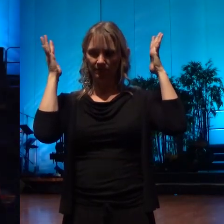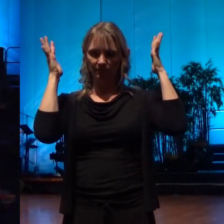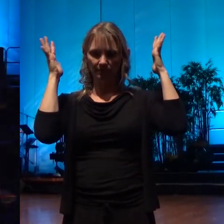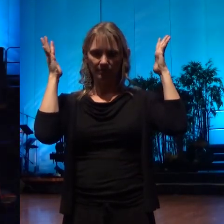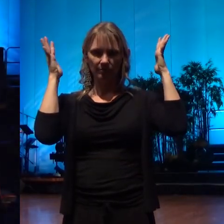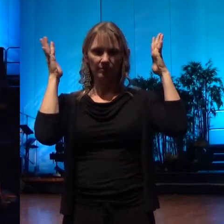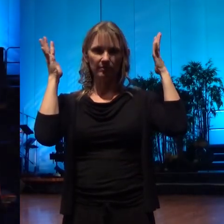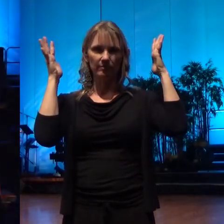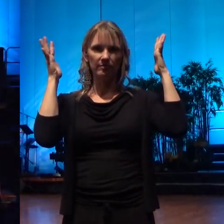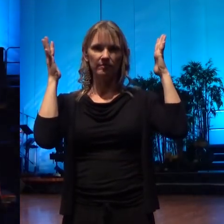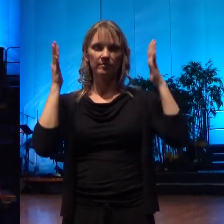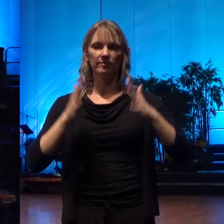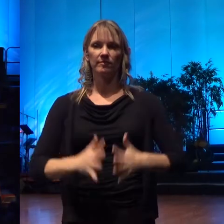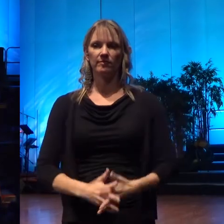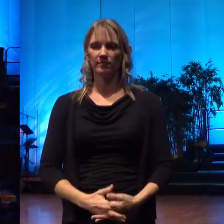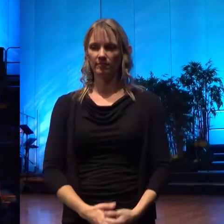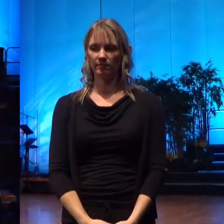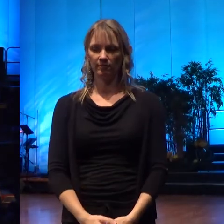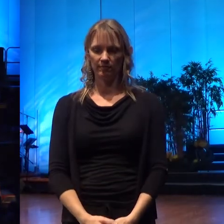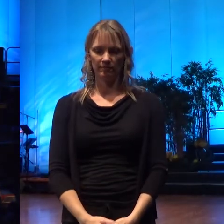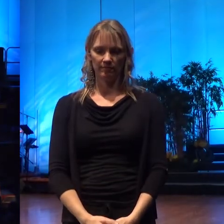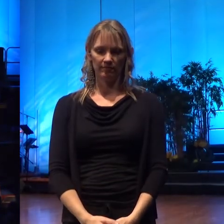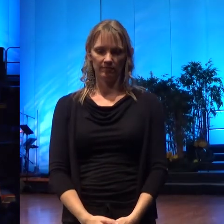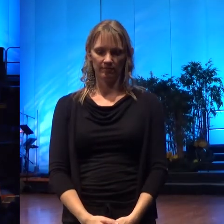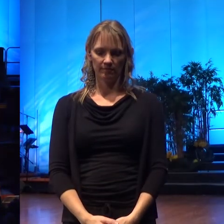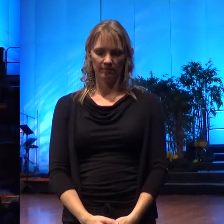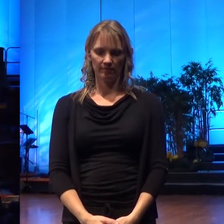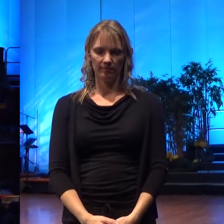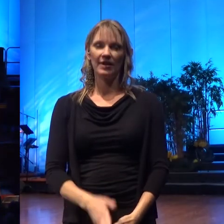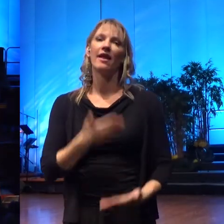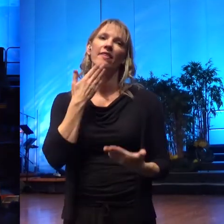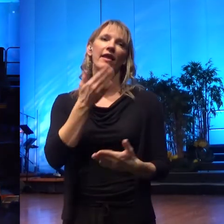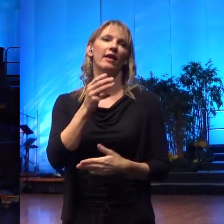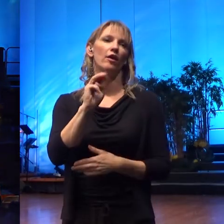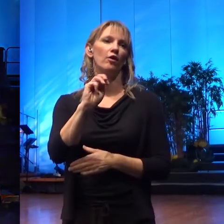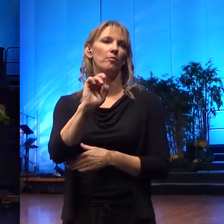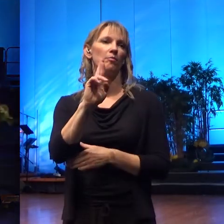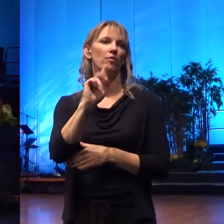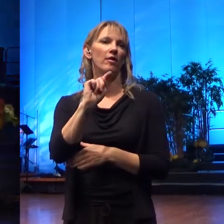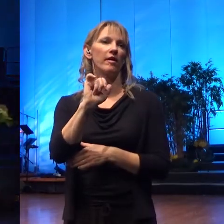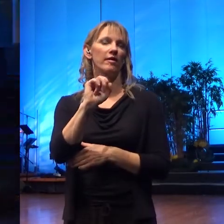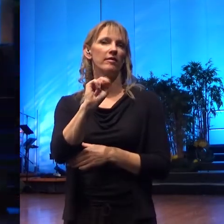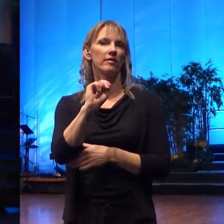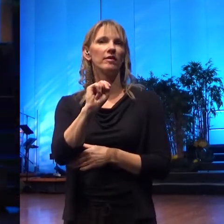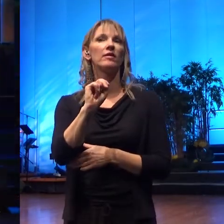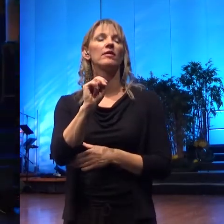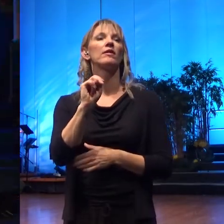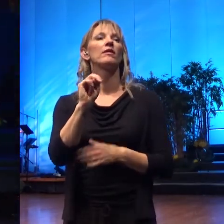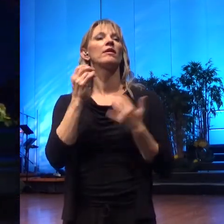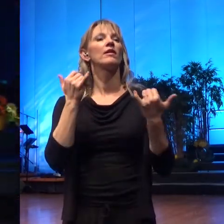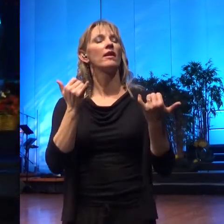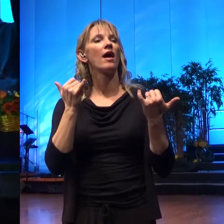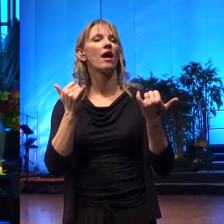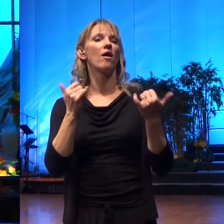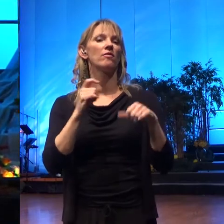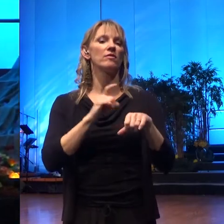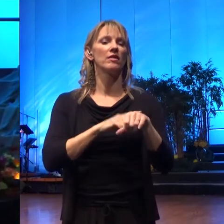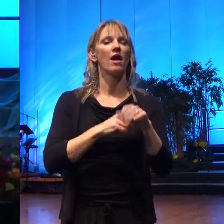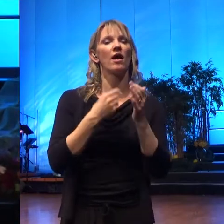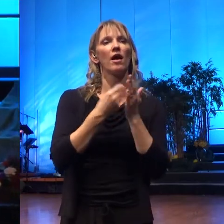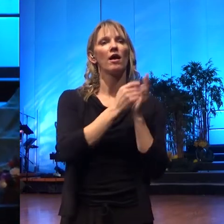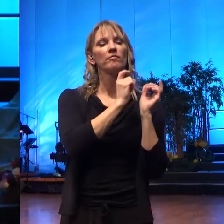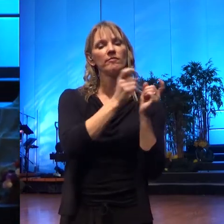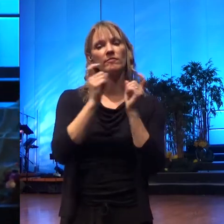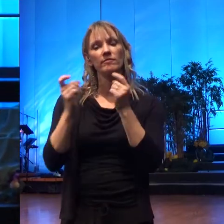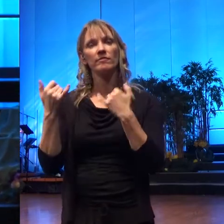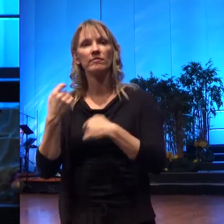Thank you, Martin. As we move into our time of offering